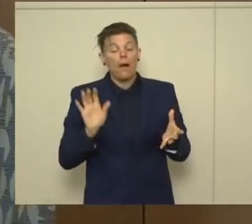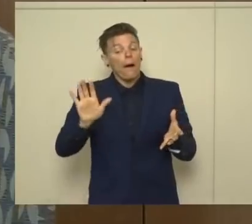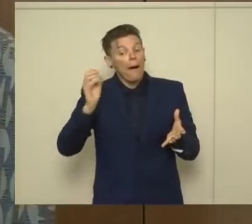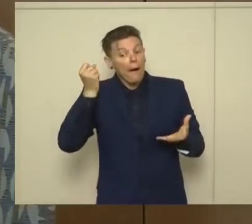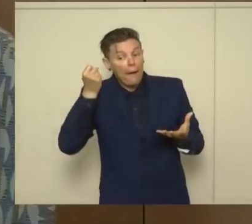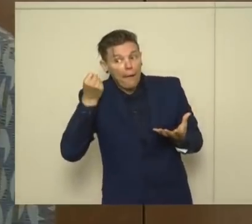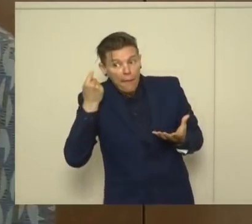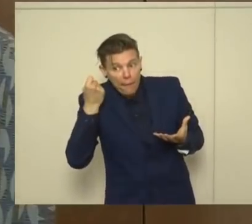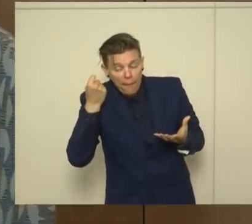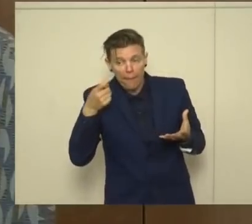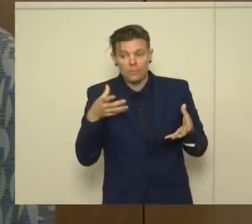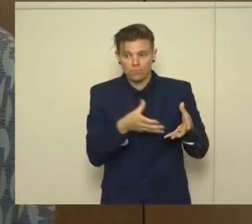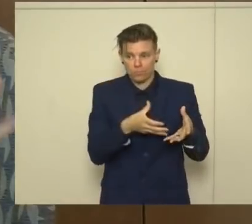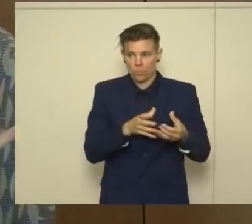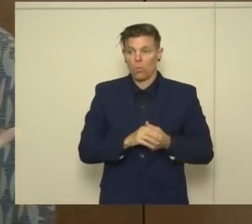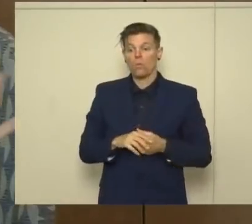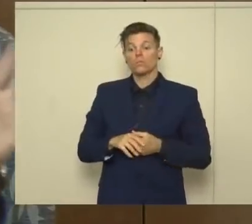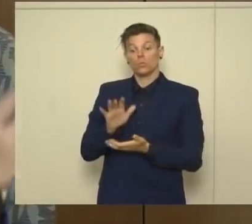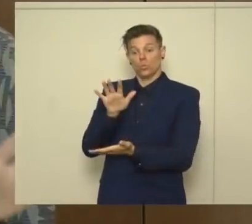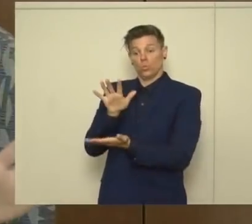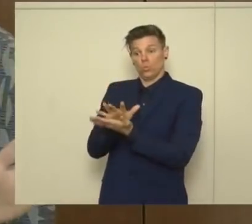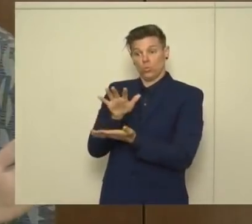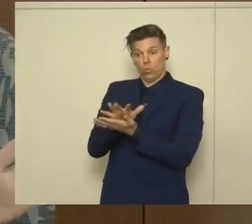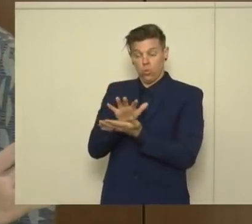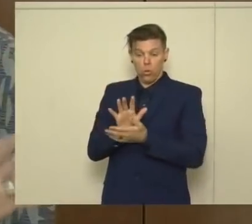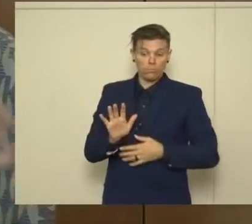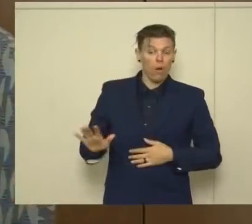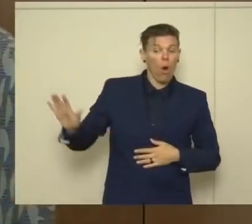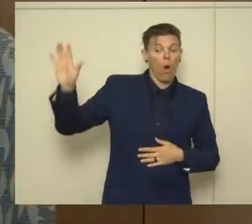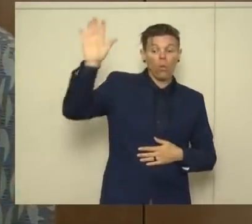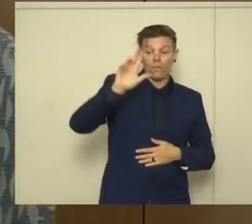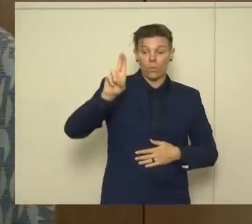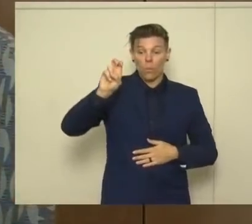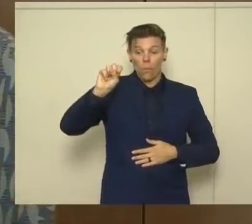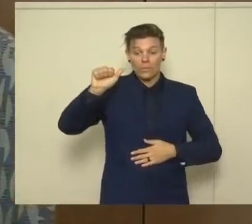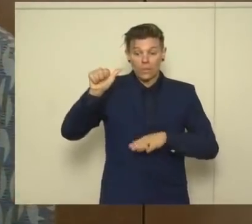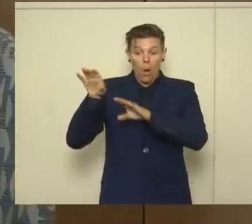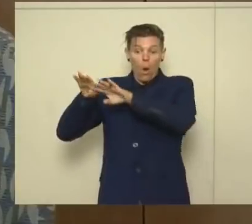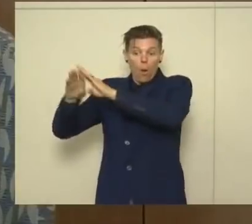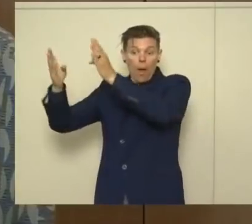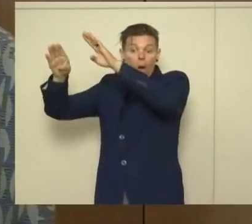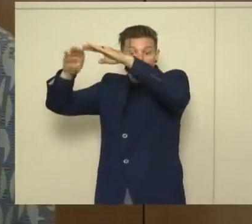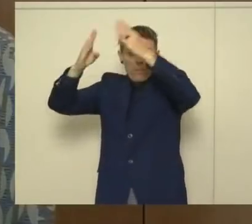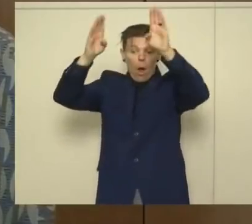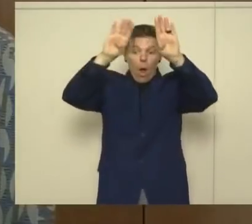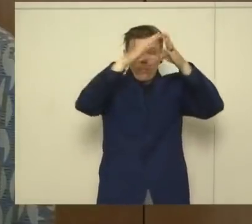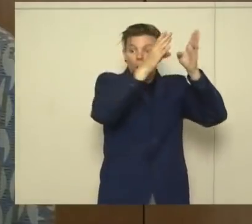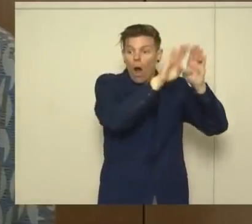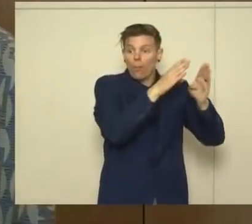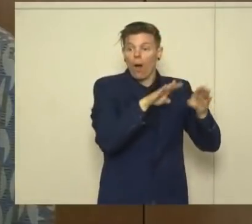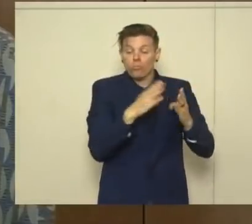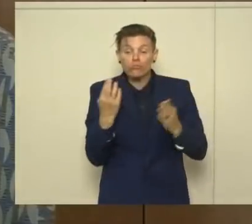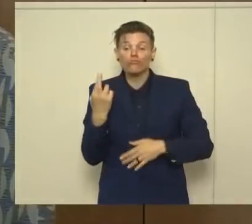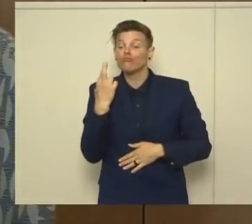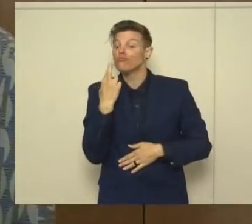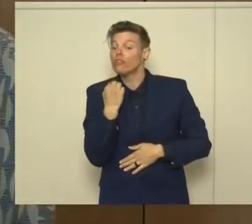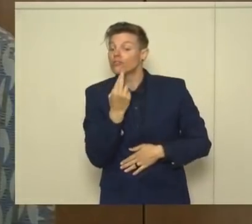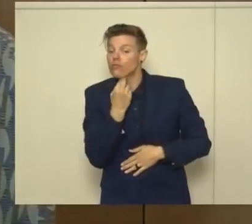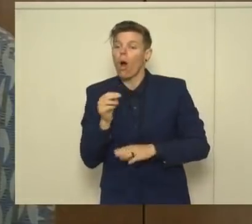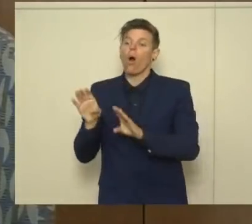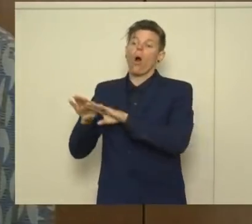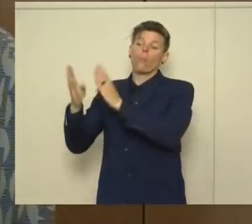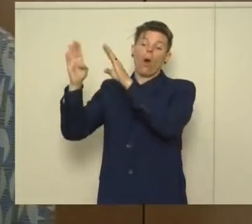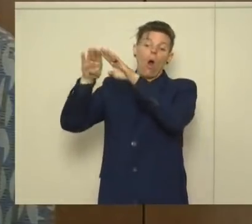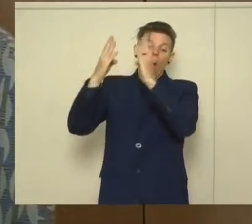country, and as restaurants and other businesses like that are purchasing PPE, we have a